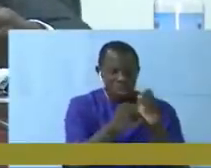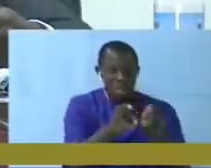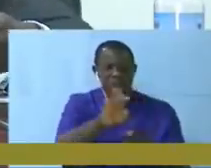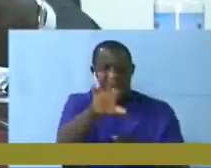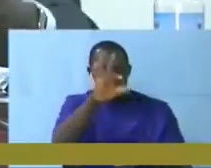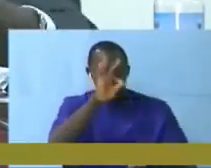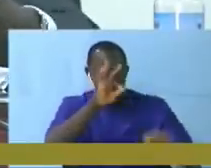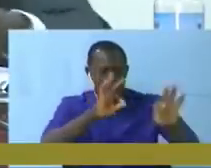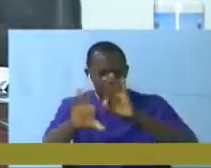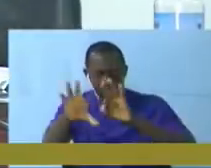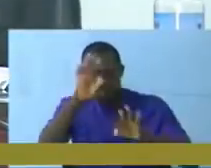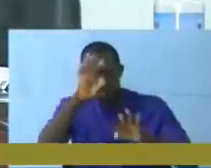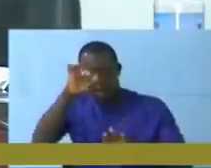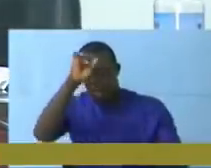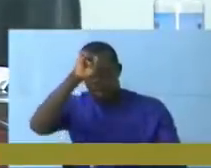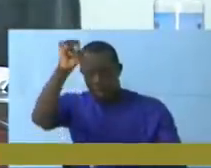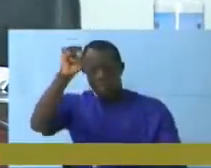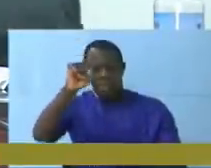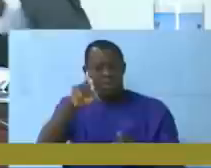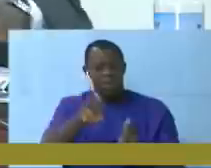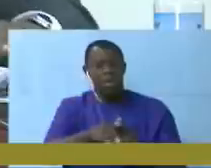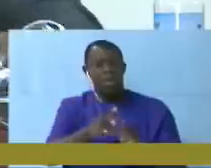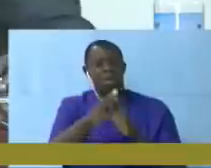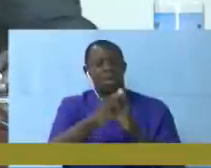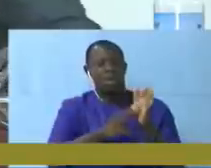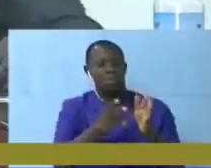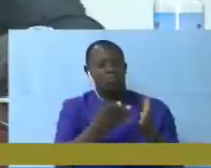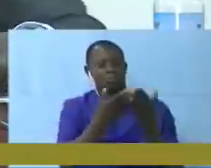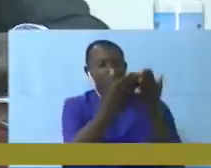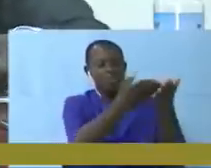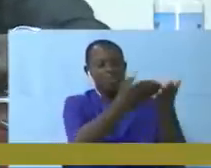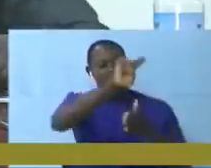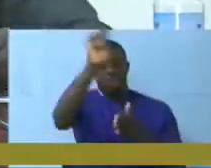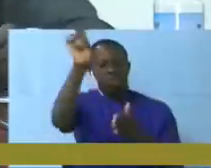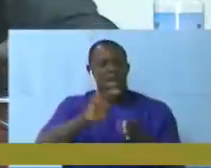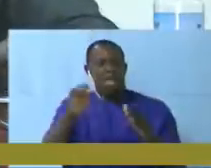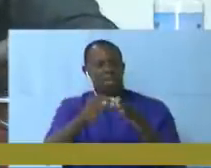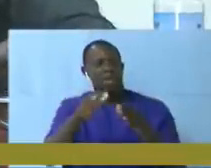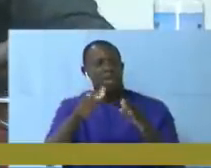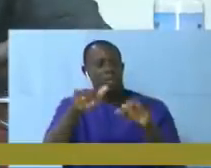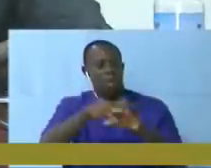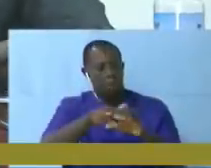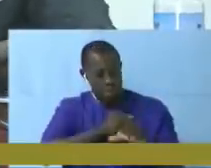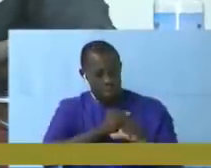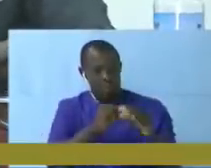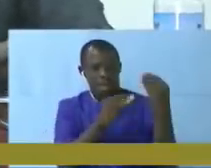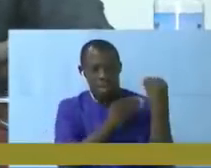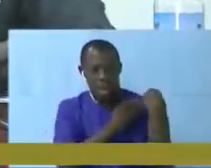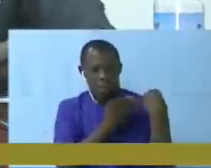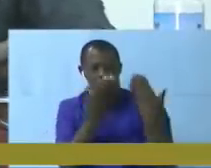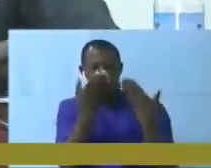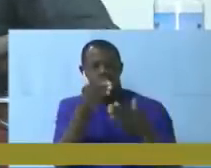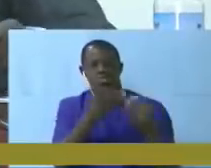president, needed to be confirmed by Parliament. Would you agree? 100%.